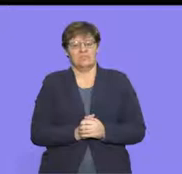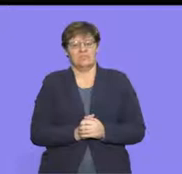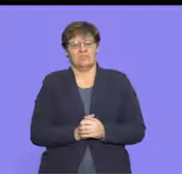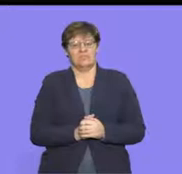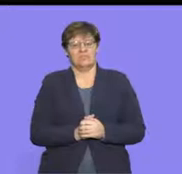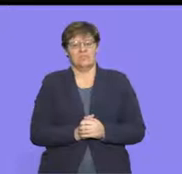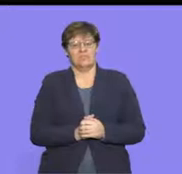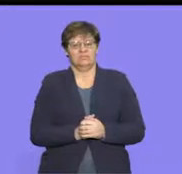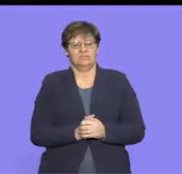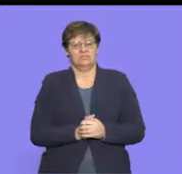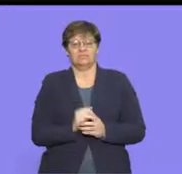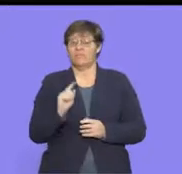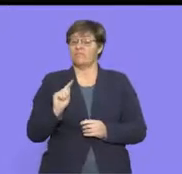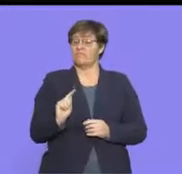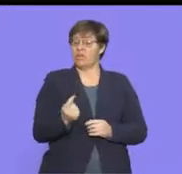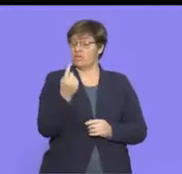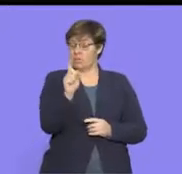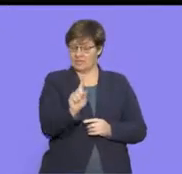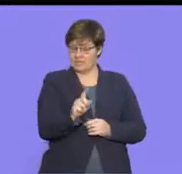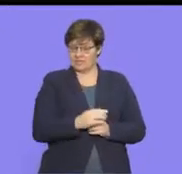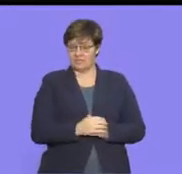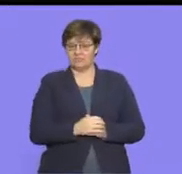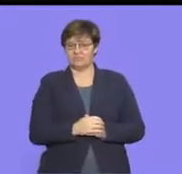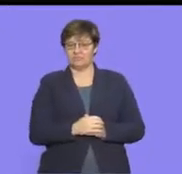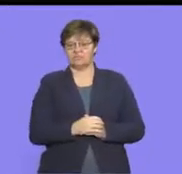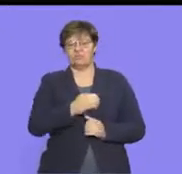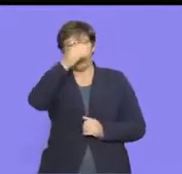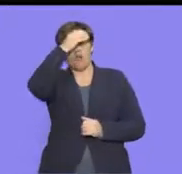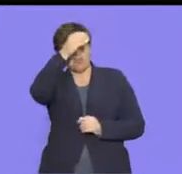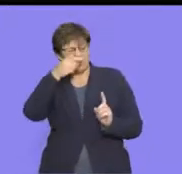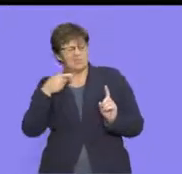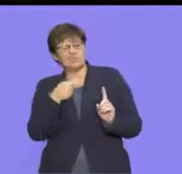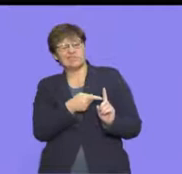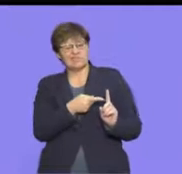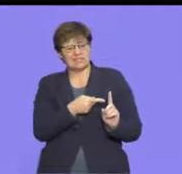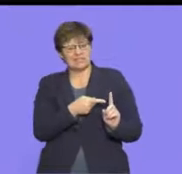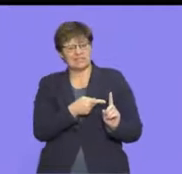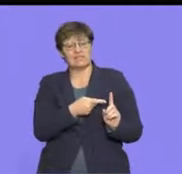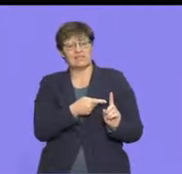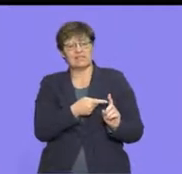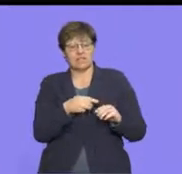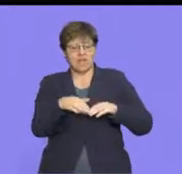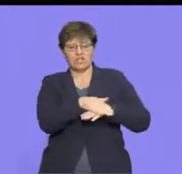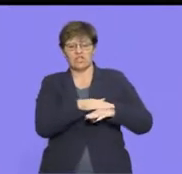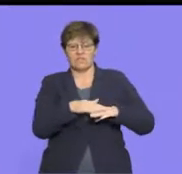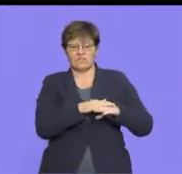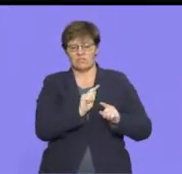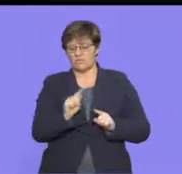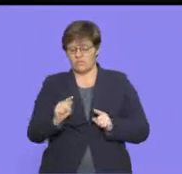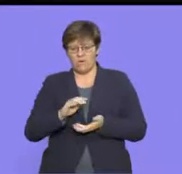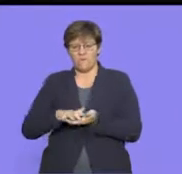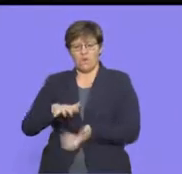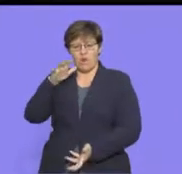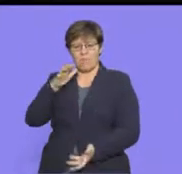Okay, the first thing we're going to start off is this whole concept, right, of what a surface